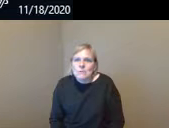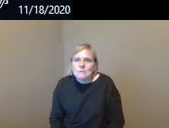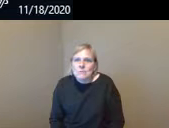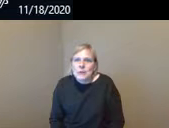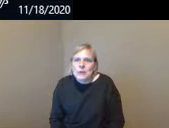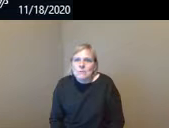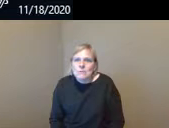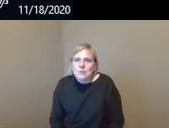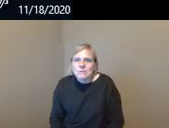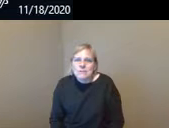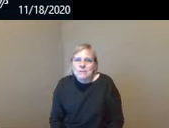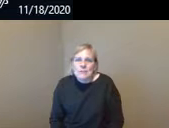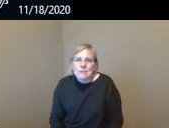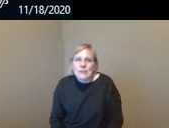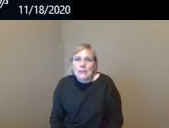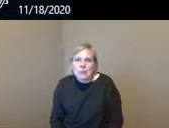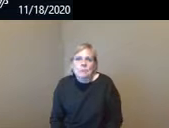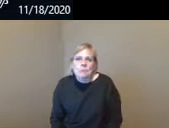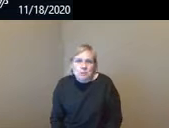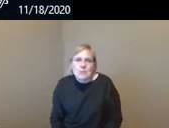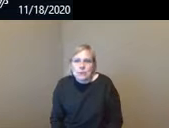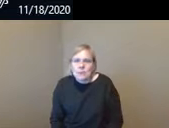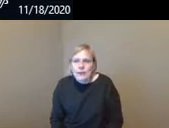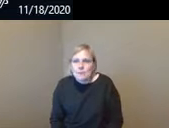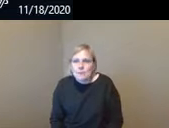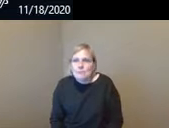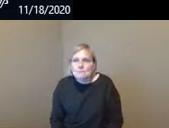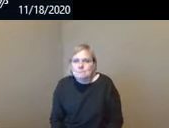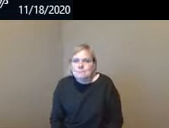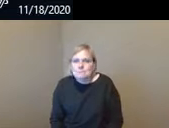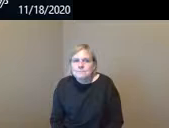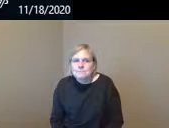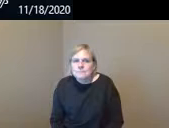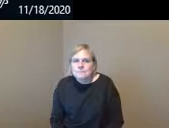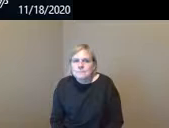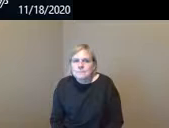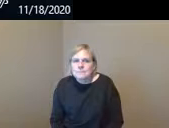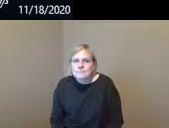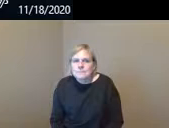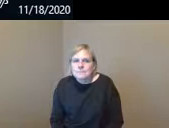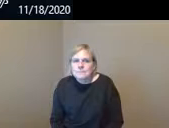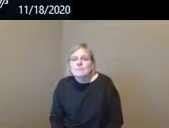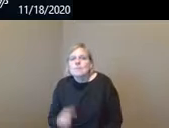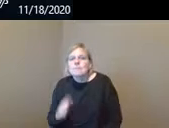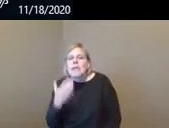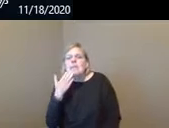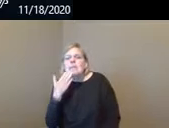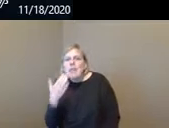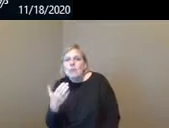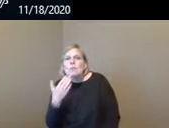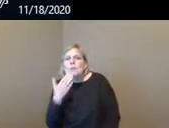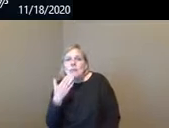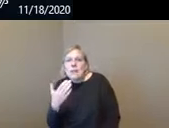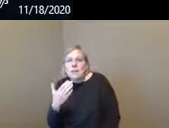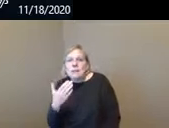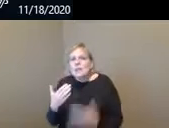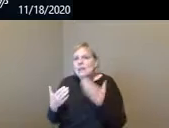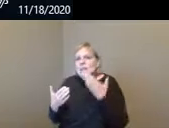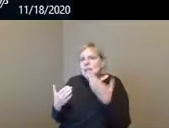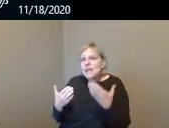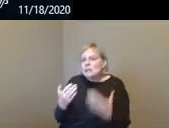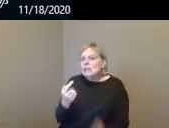I stopped calling, and I'm now focusing on the meeting. Thank you, but just let you know that happened. All right, thank you, Harvey. Amanda? Thank you for